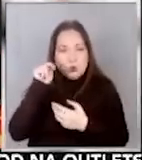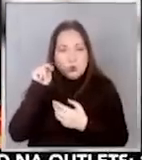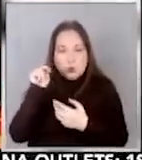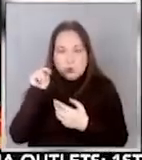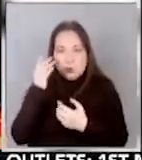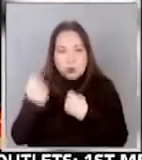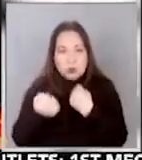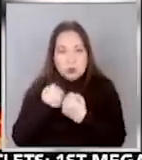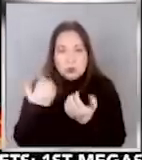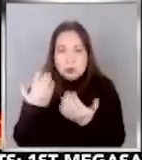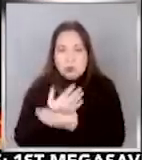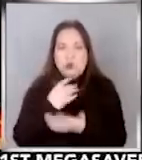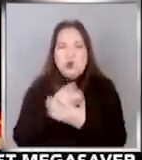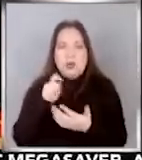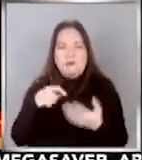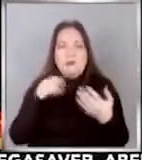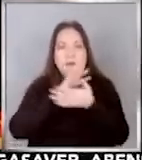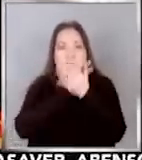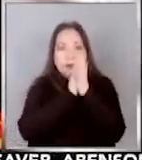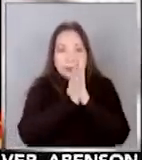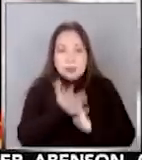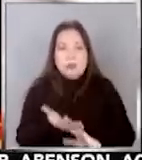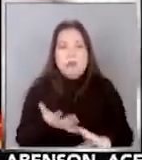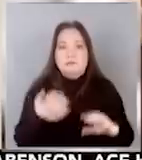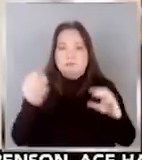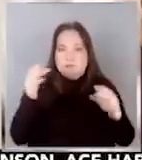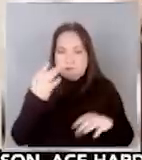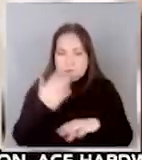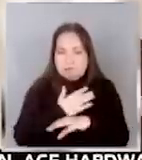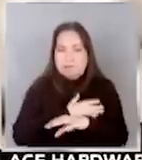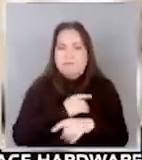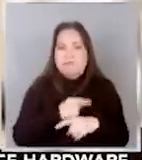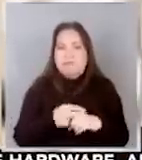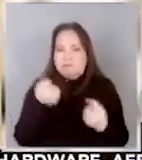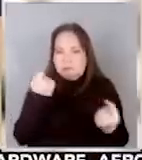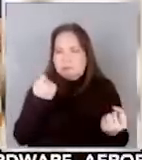prosperity, mutual understanding, and global solidarity.